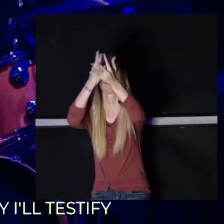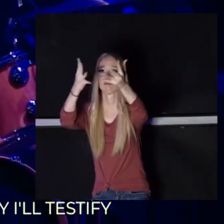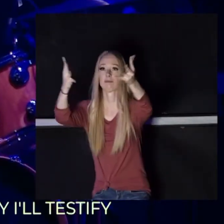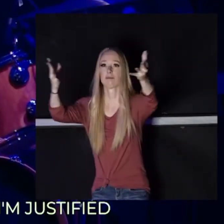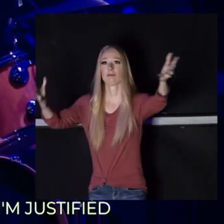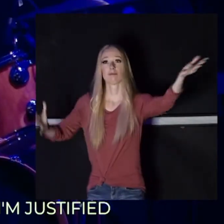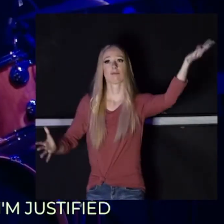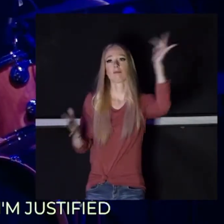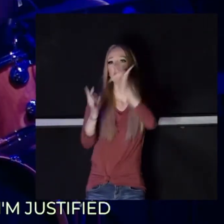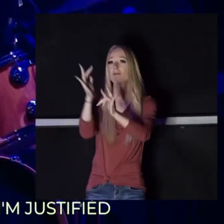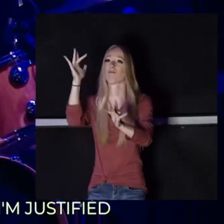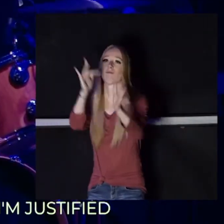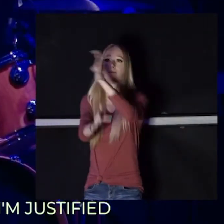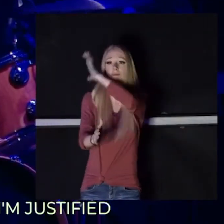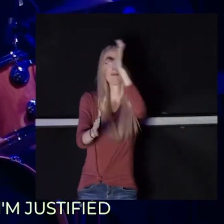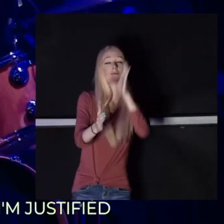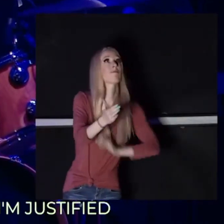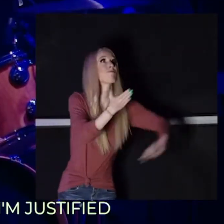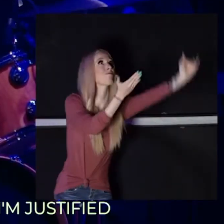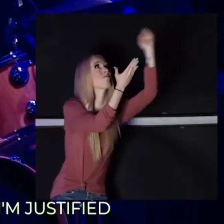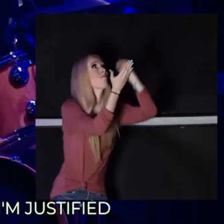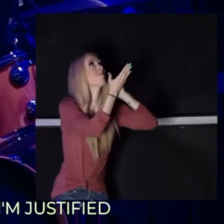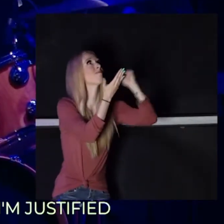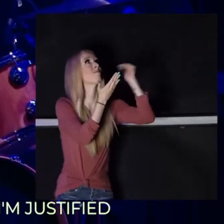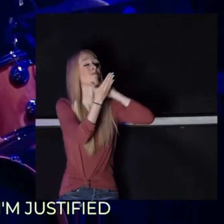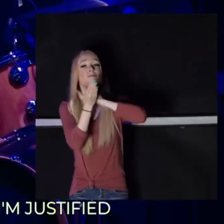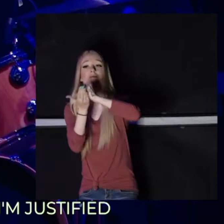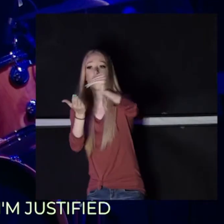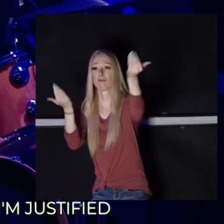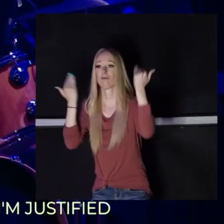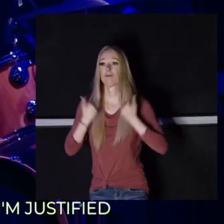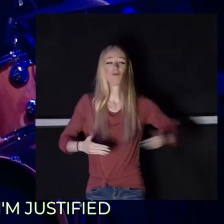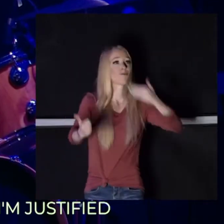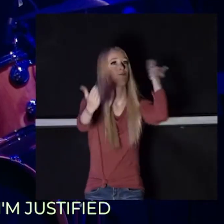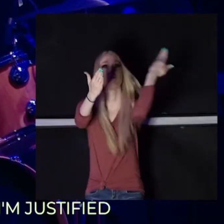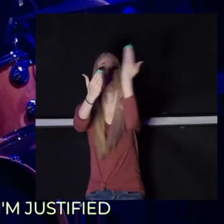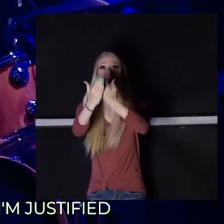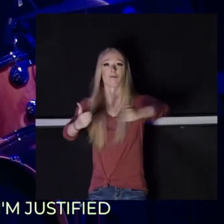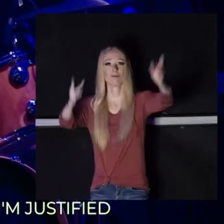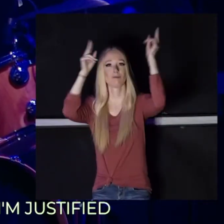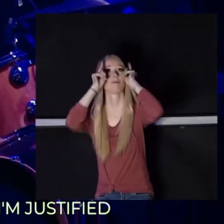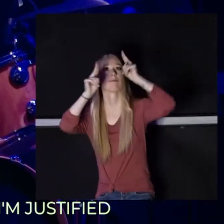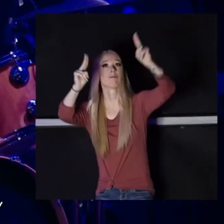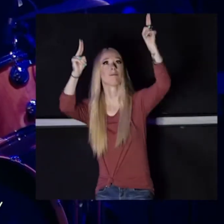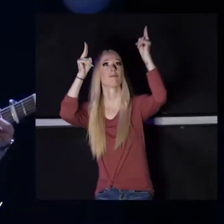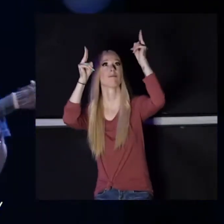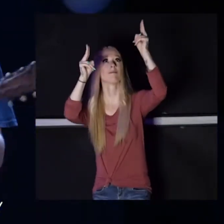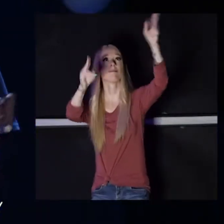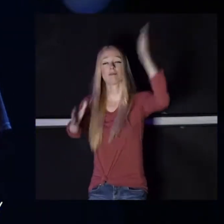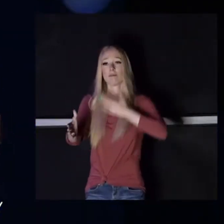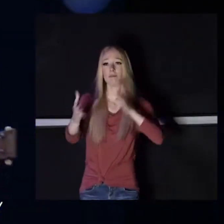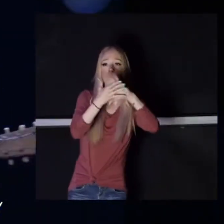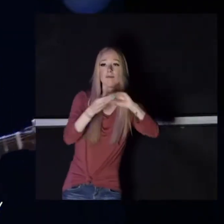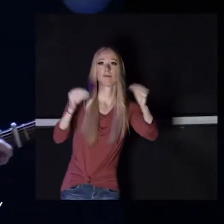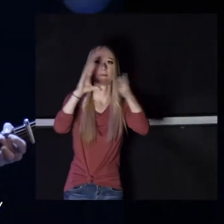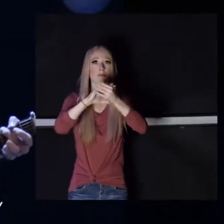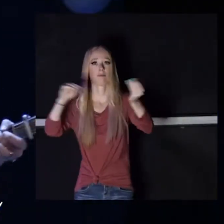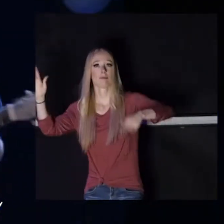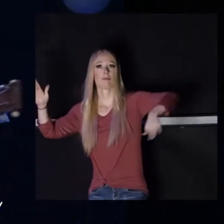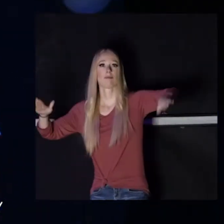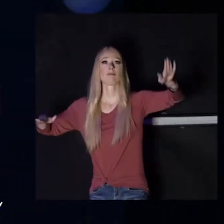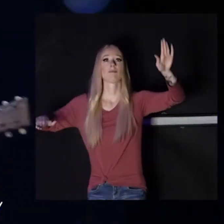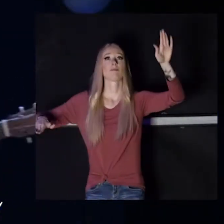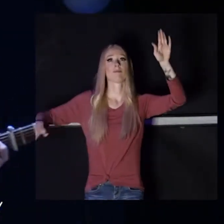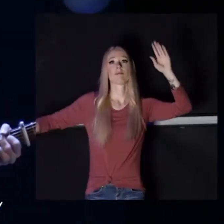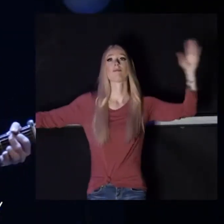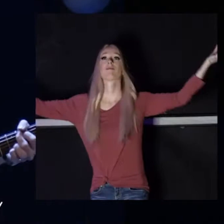I'll testify. By Jesus Christ the righteous, I'm justified. This is